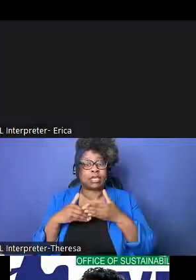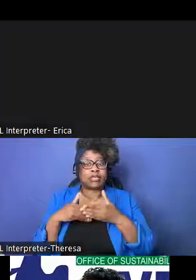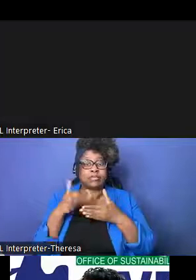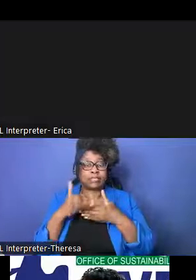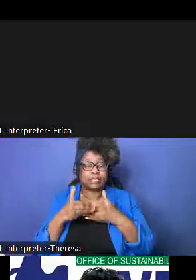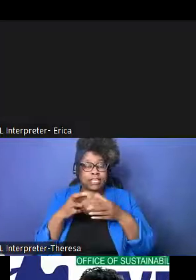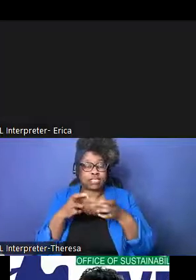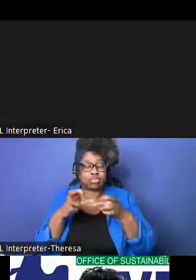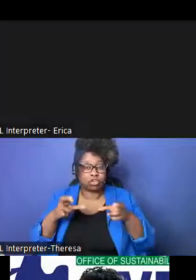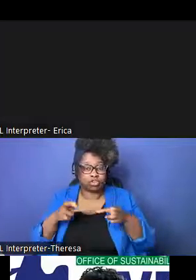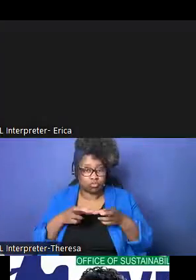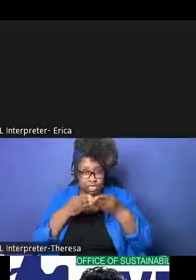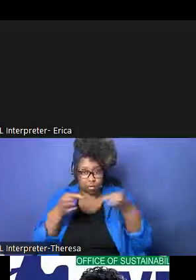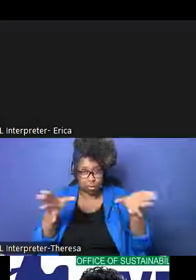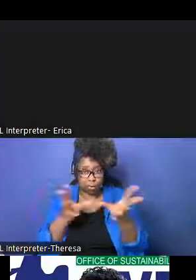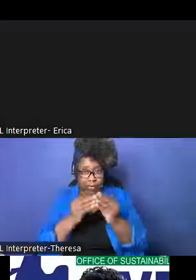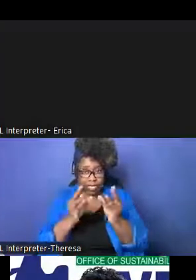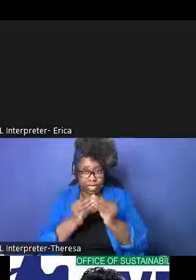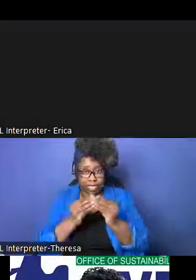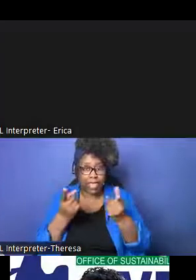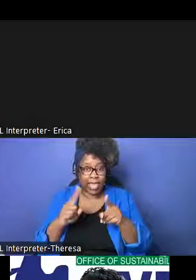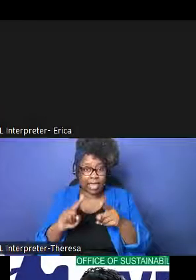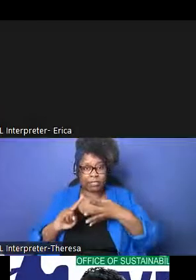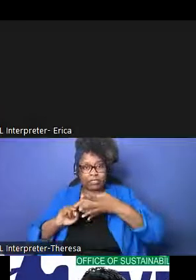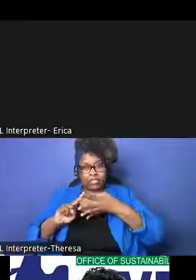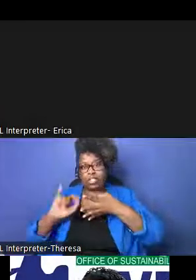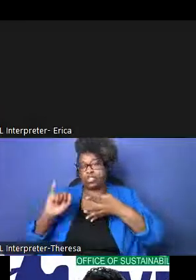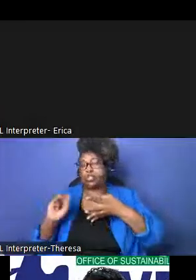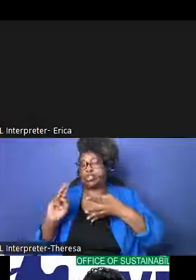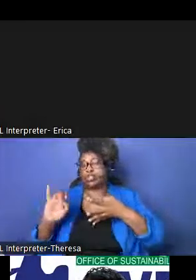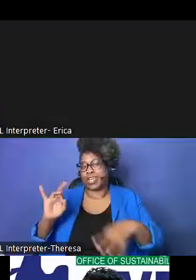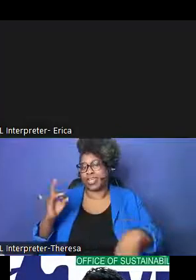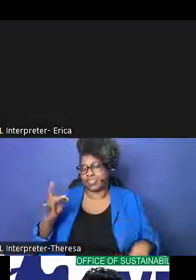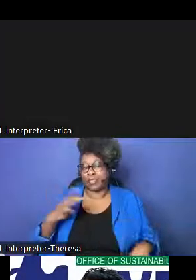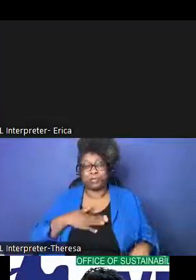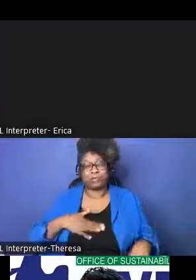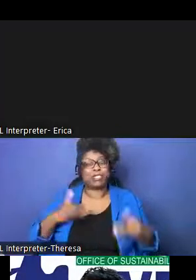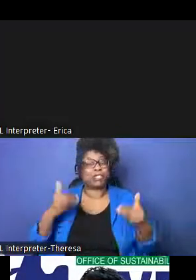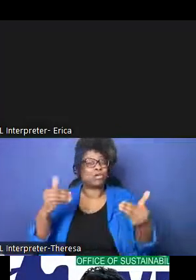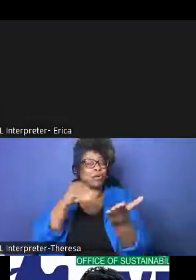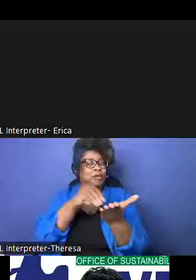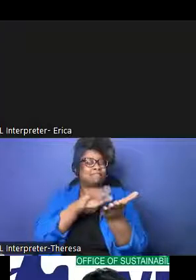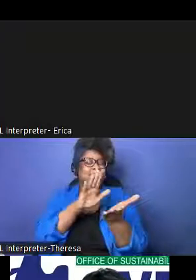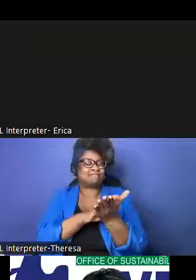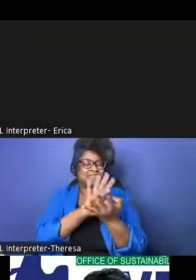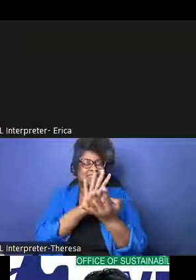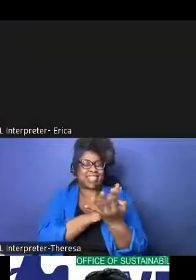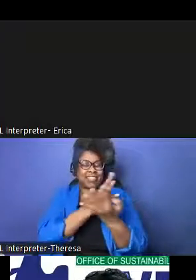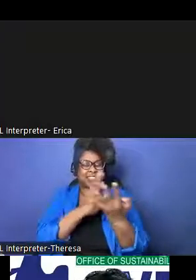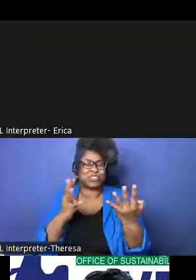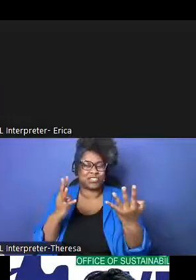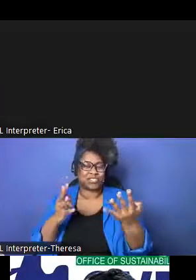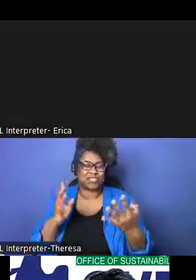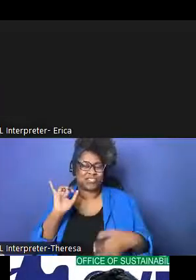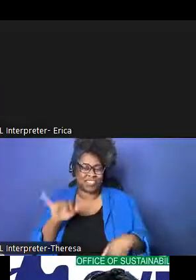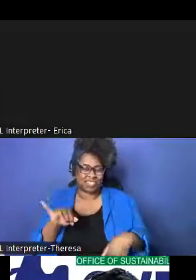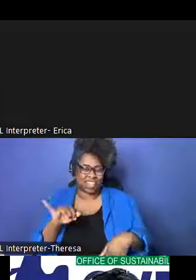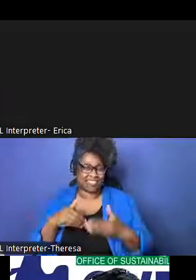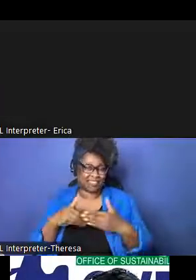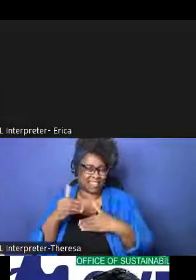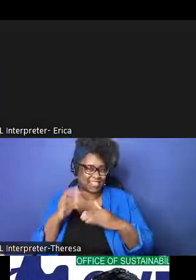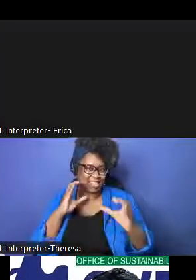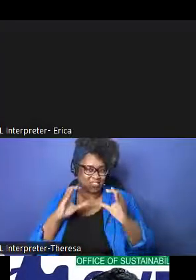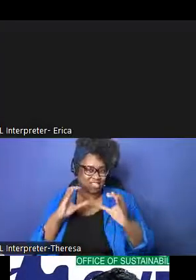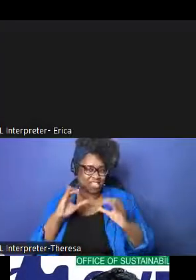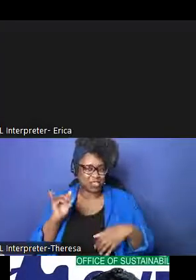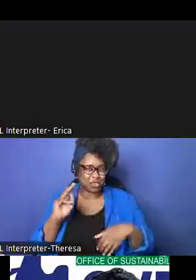region-wide meeting is happening in early June, on June 8th. So please go ahead and mark your calendars for that next conversation,